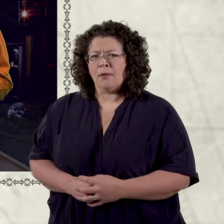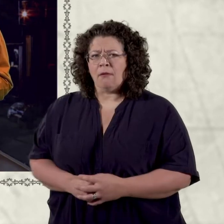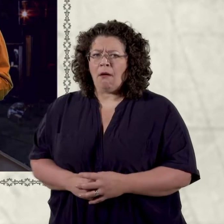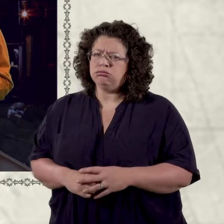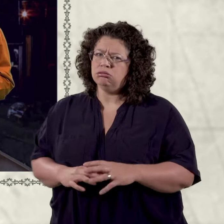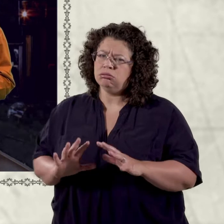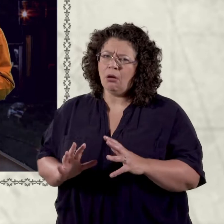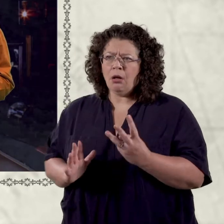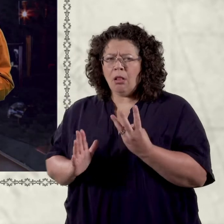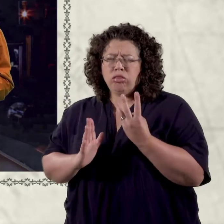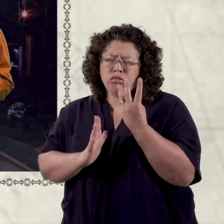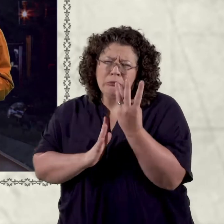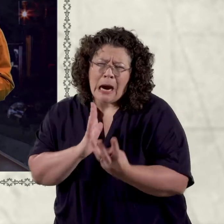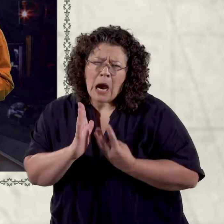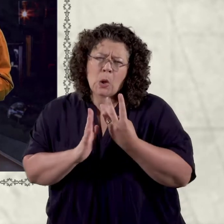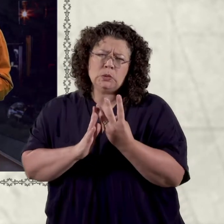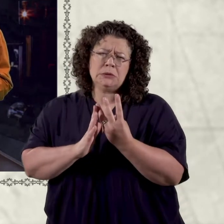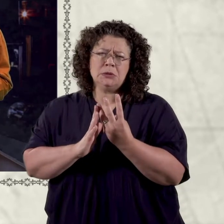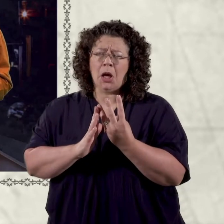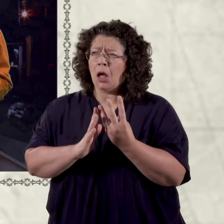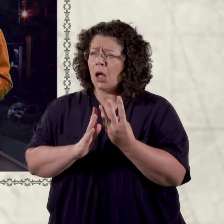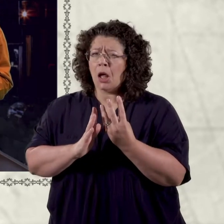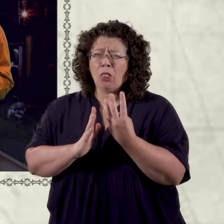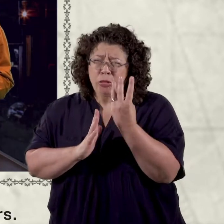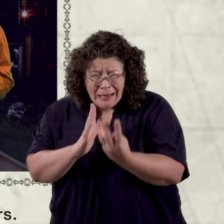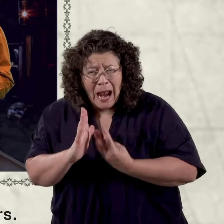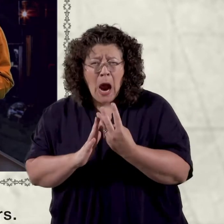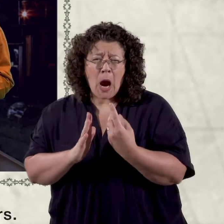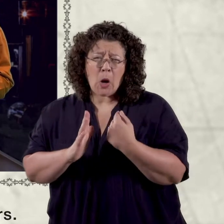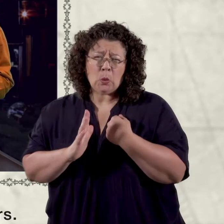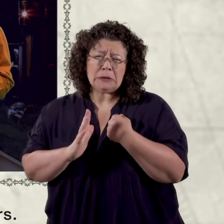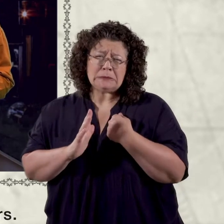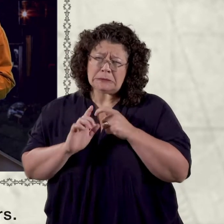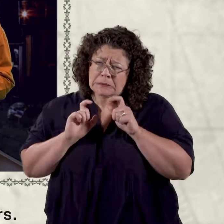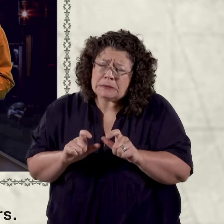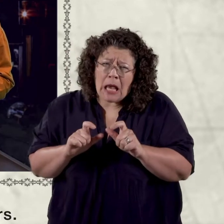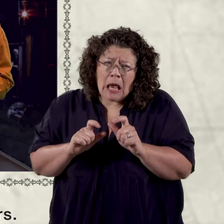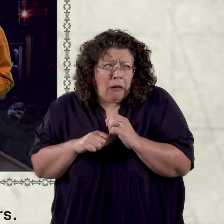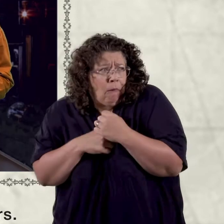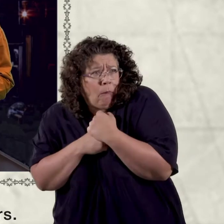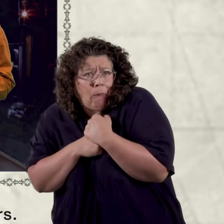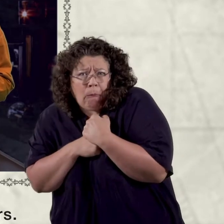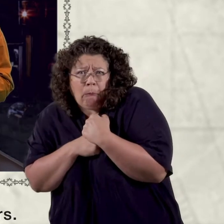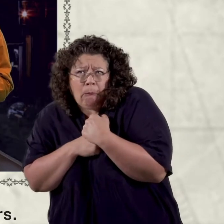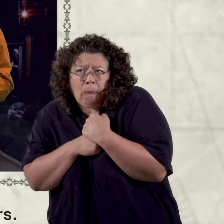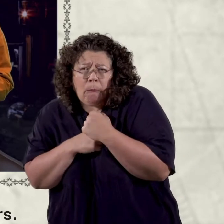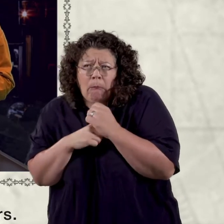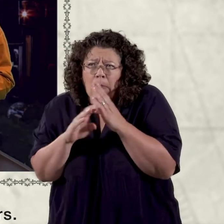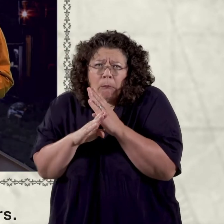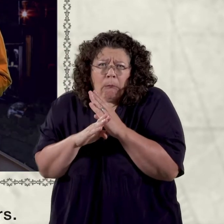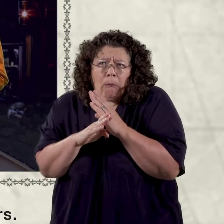Oh, 3 hours. I was in the shelter there for 3